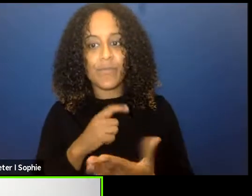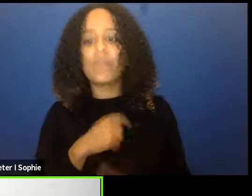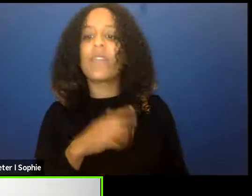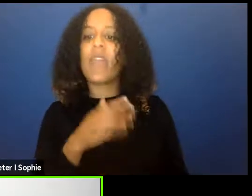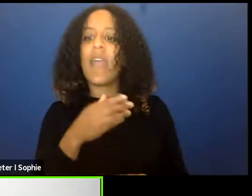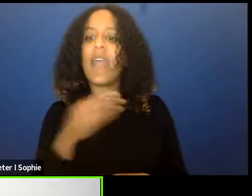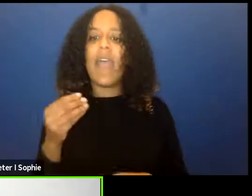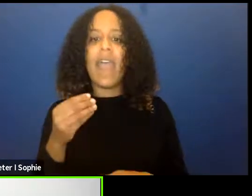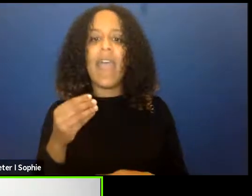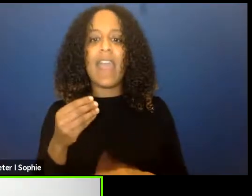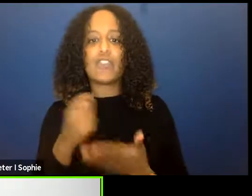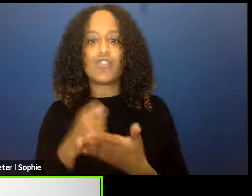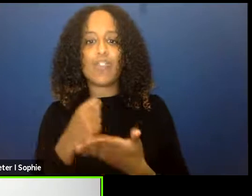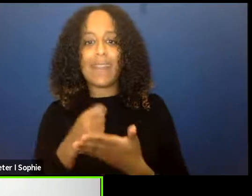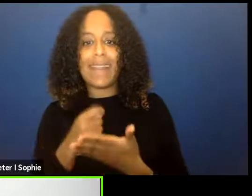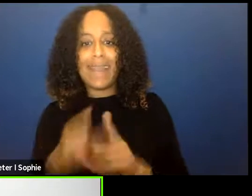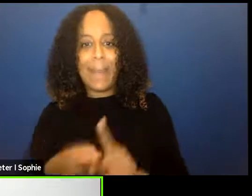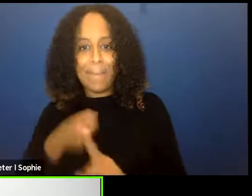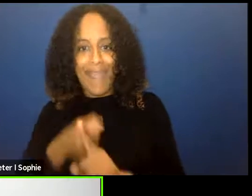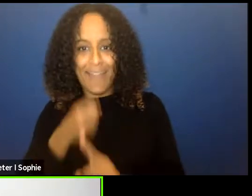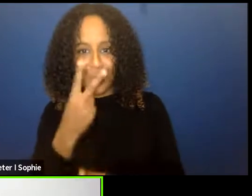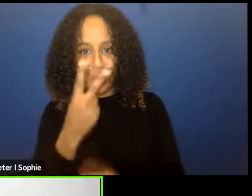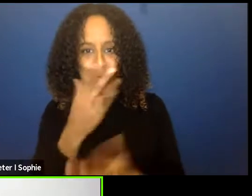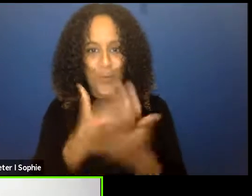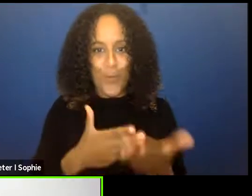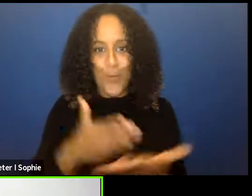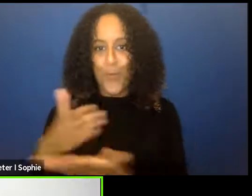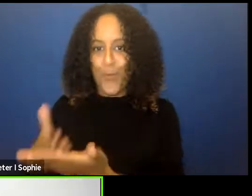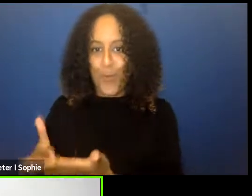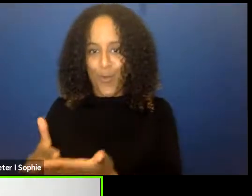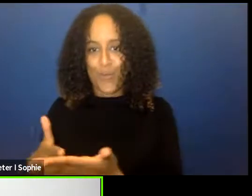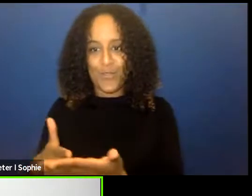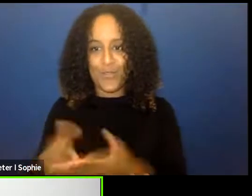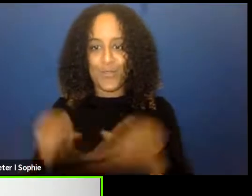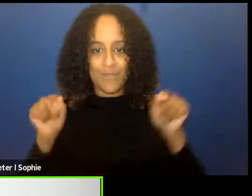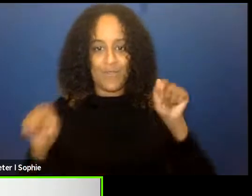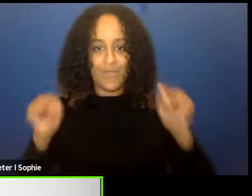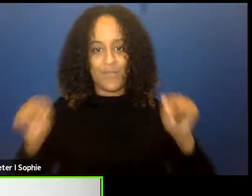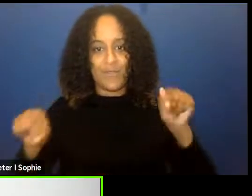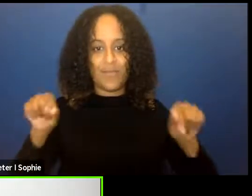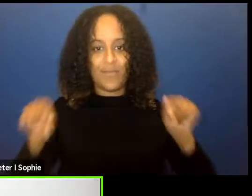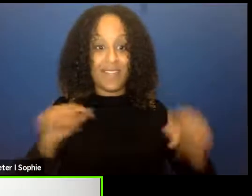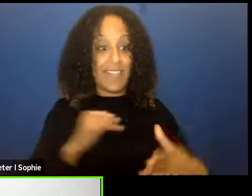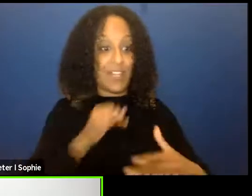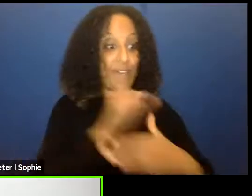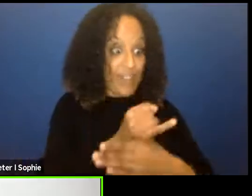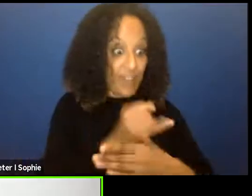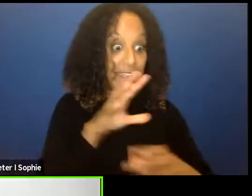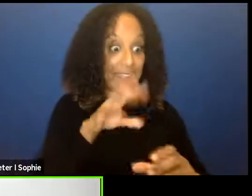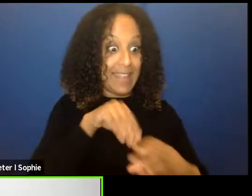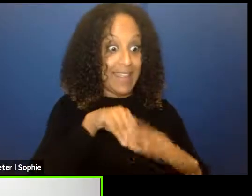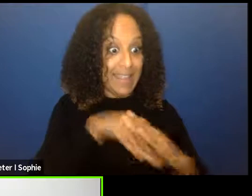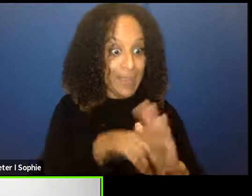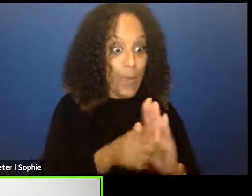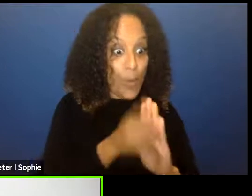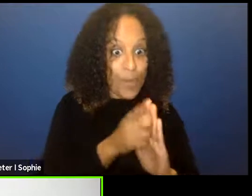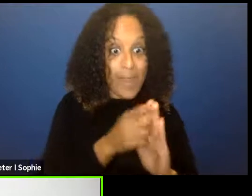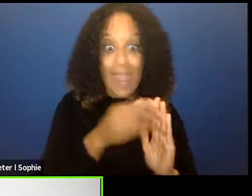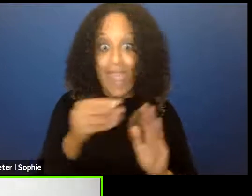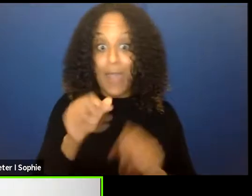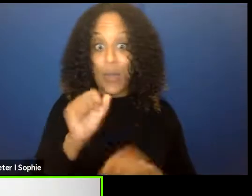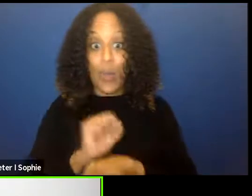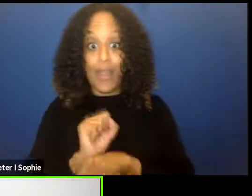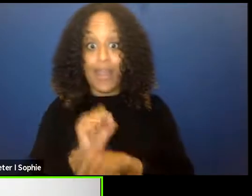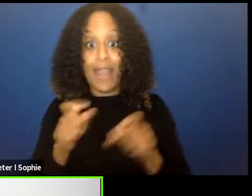impact afterwards, right? Because there's two pieces of this, that you intervening in the moment, but also working as a manager,